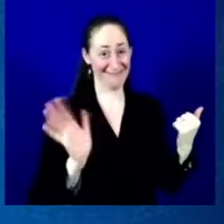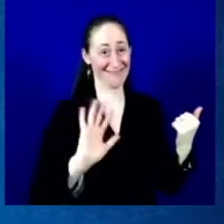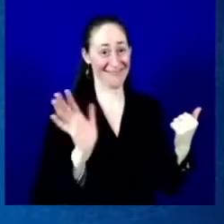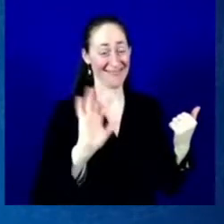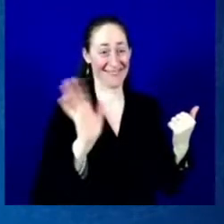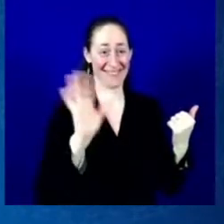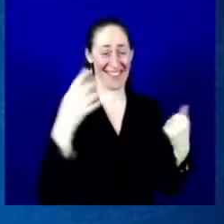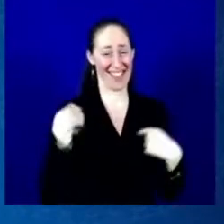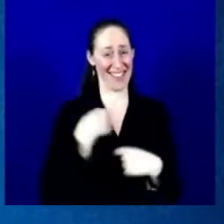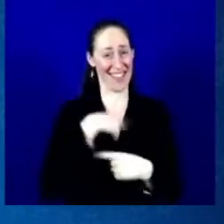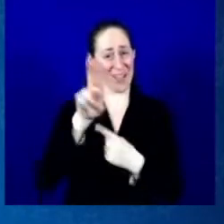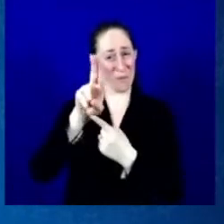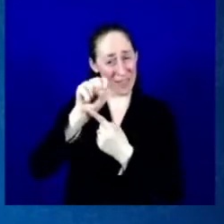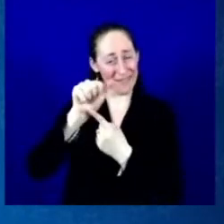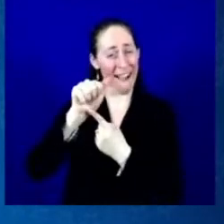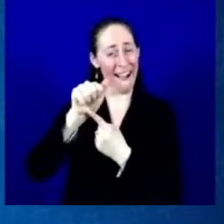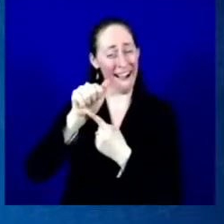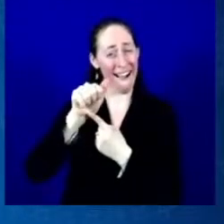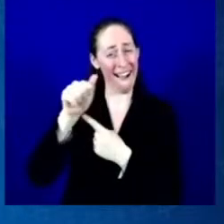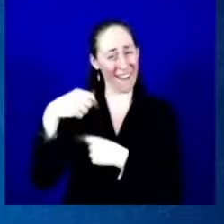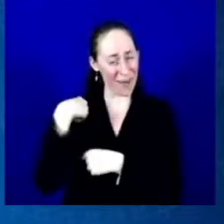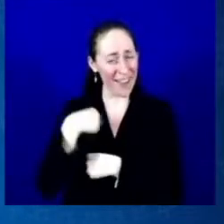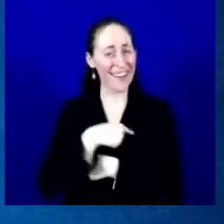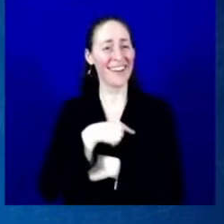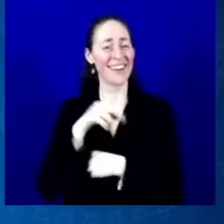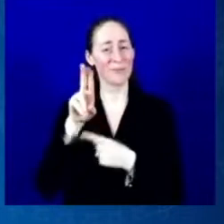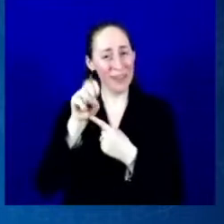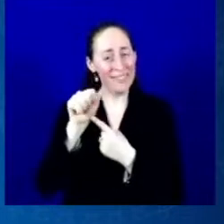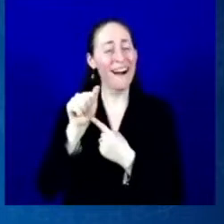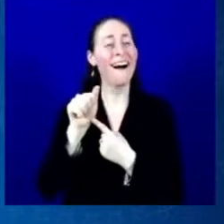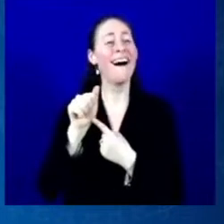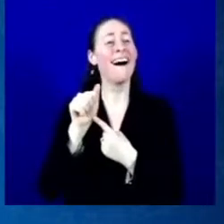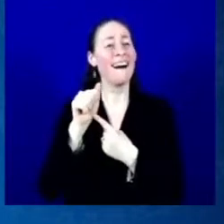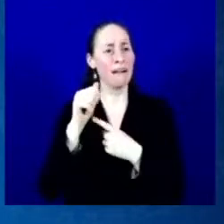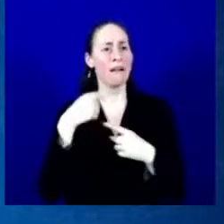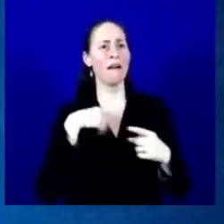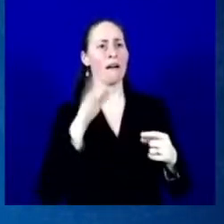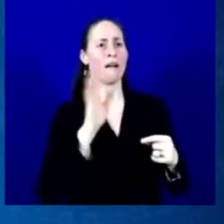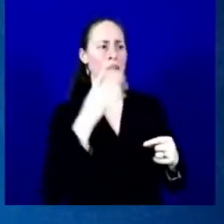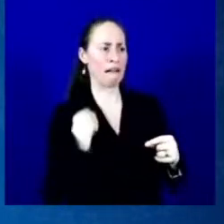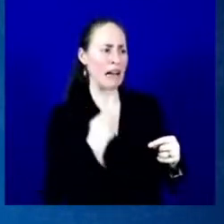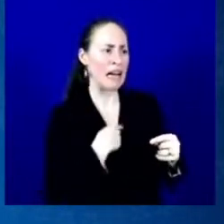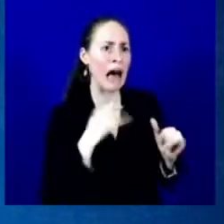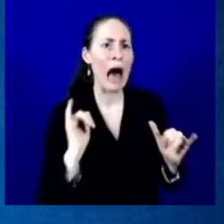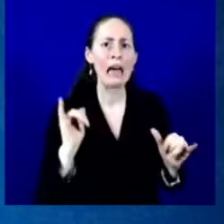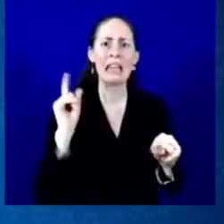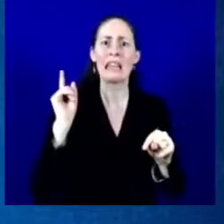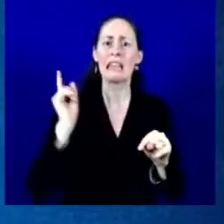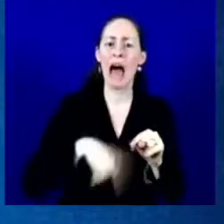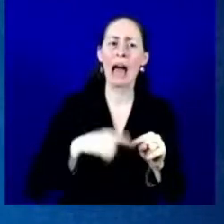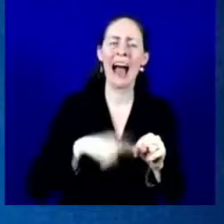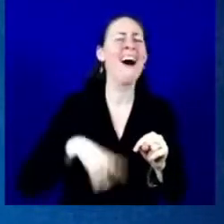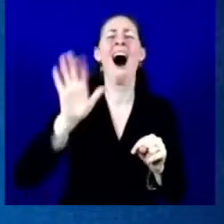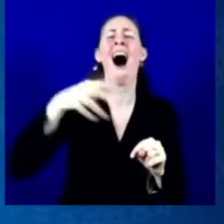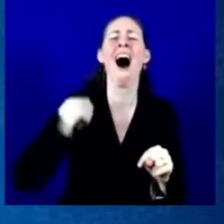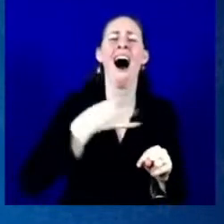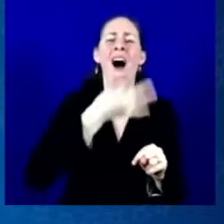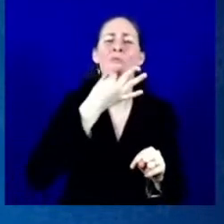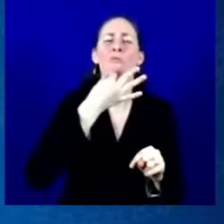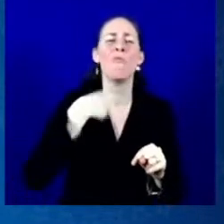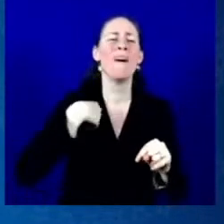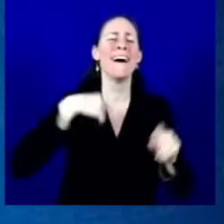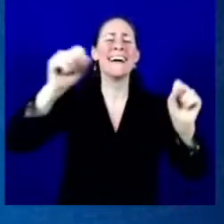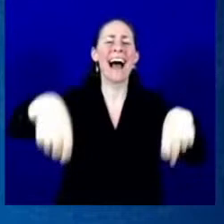thing, nothing beyond our capacity. We can do whatever we set our minds to if we do it